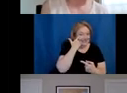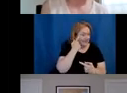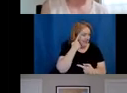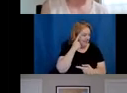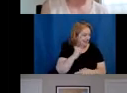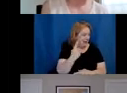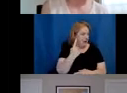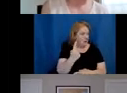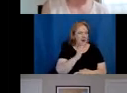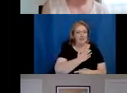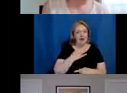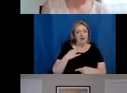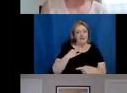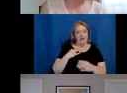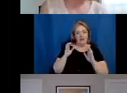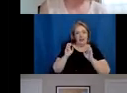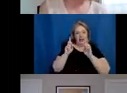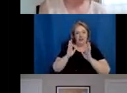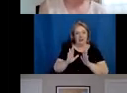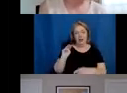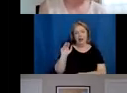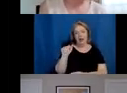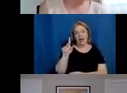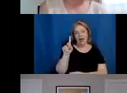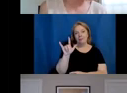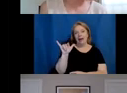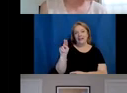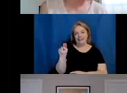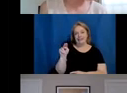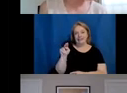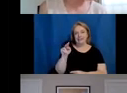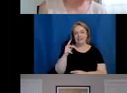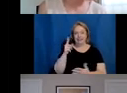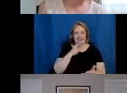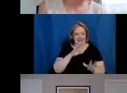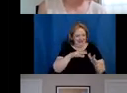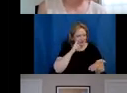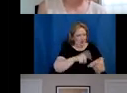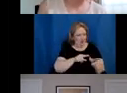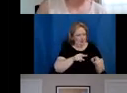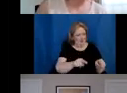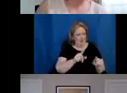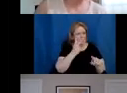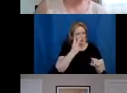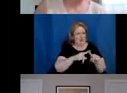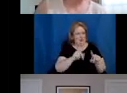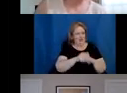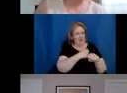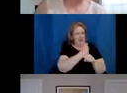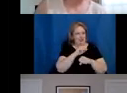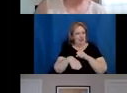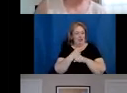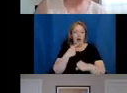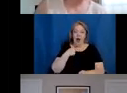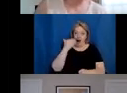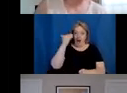our volunteer educators, Madeline, who pointed this out, that there was this discrepancy. And I had always known